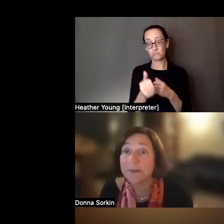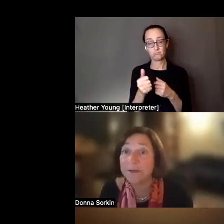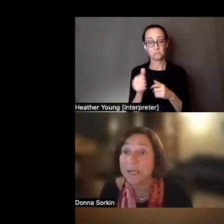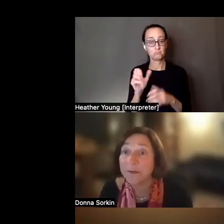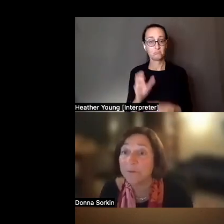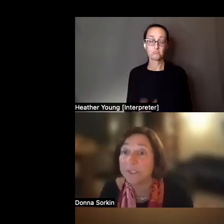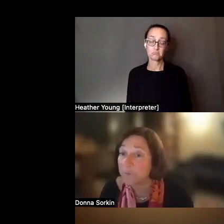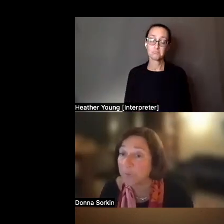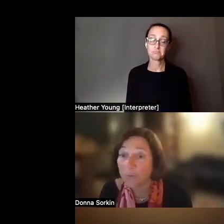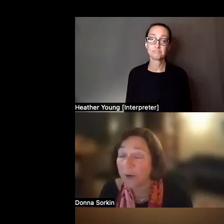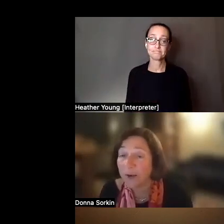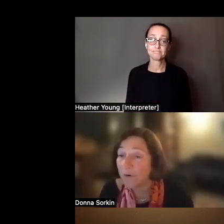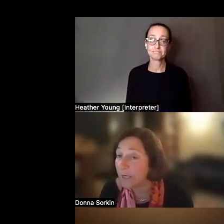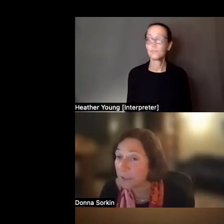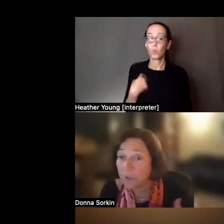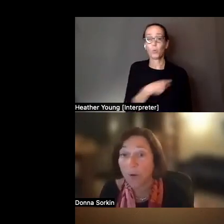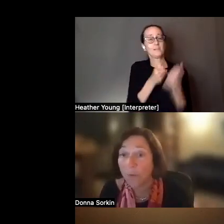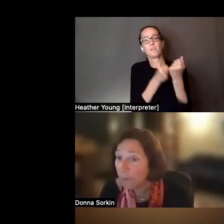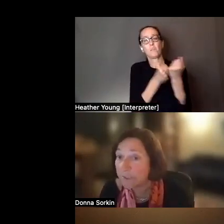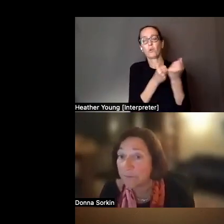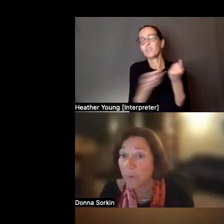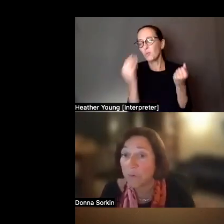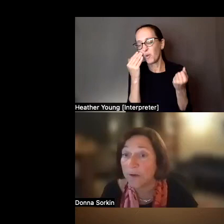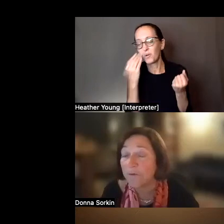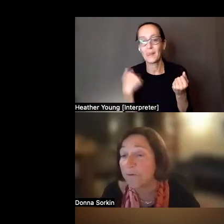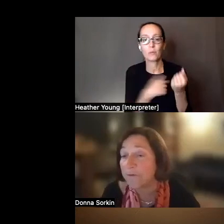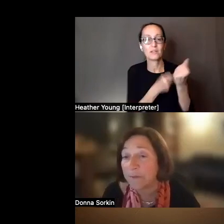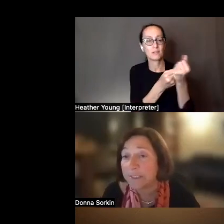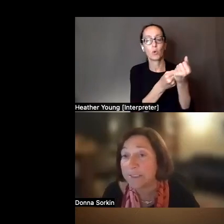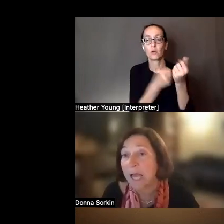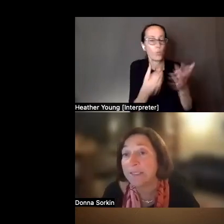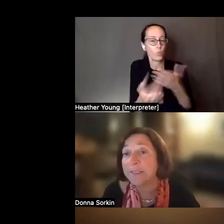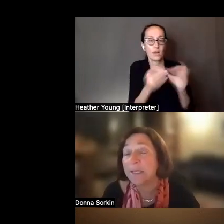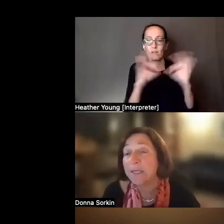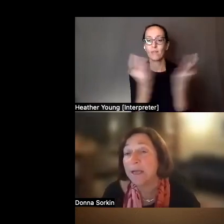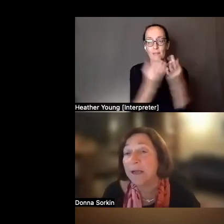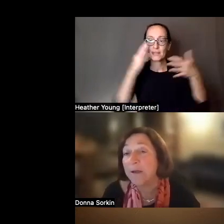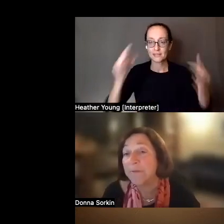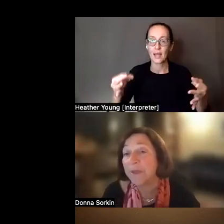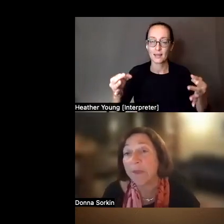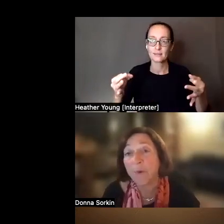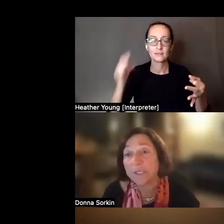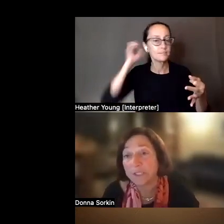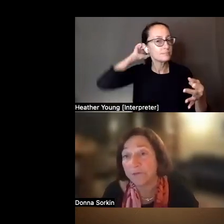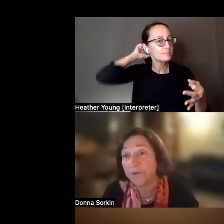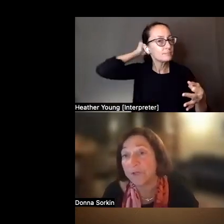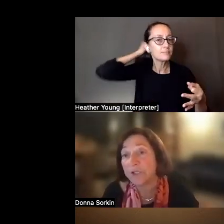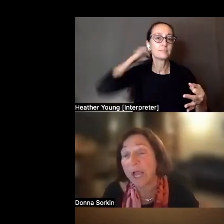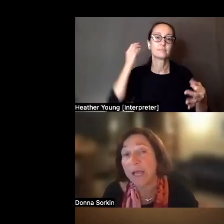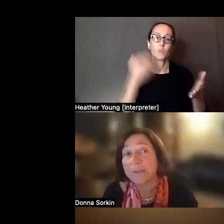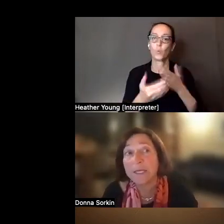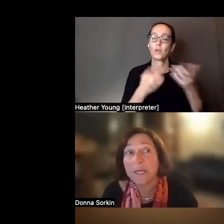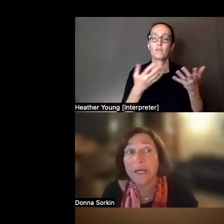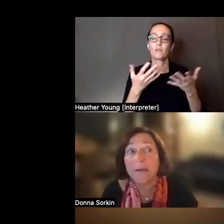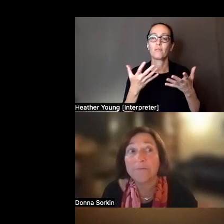decision. And we support whatever, as you know, we support whatever the family decides that they want to do for their